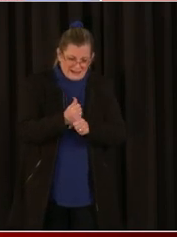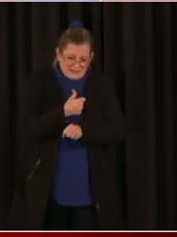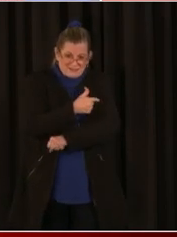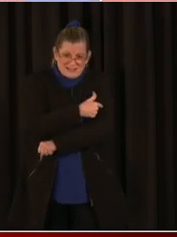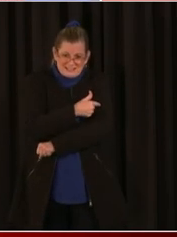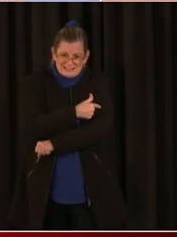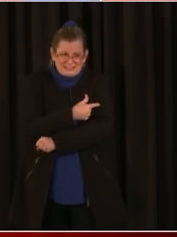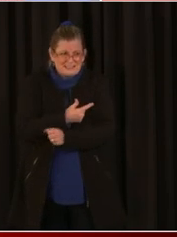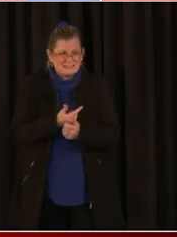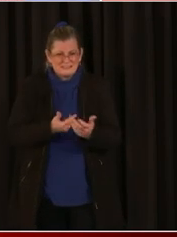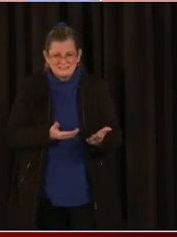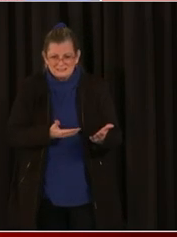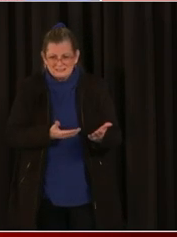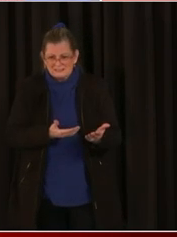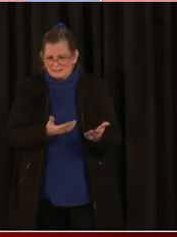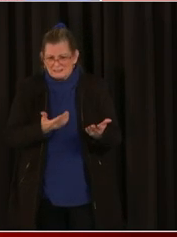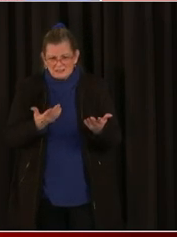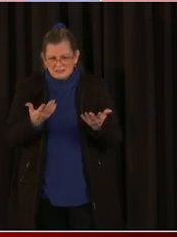vaccinated.